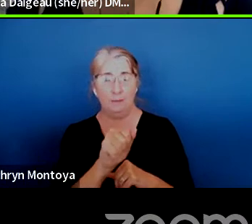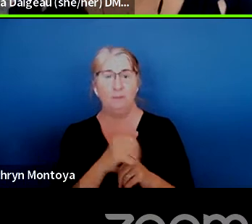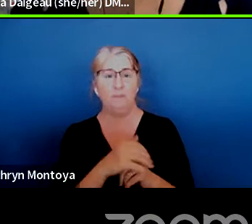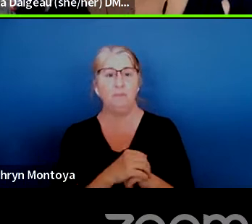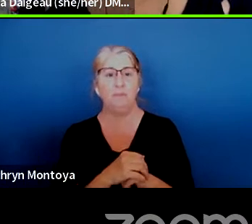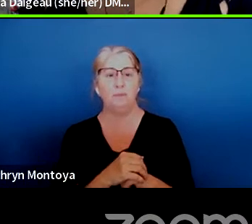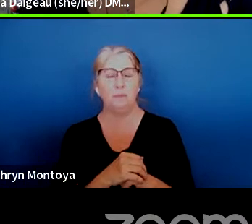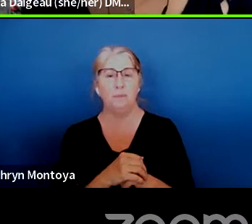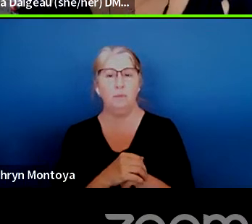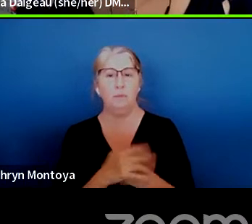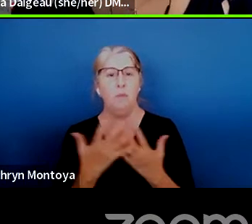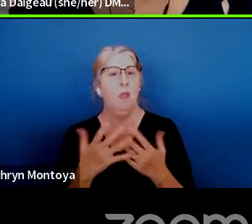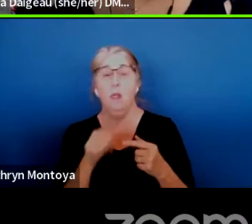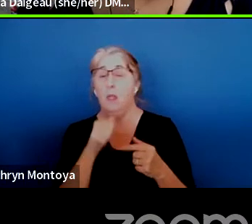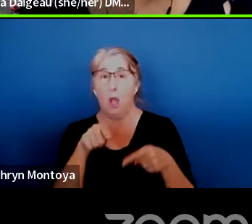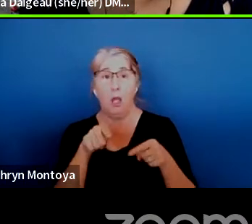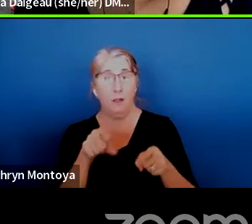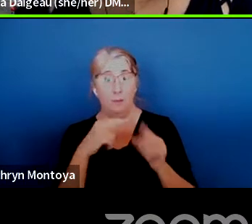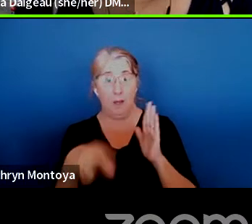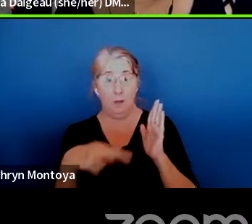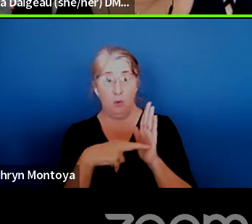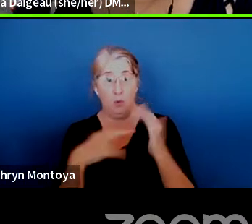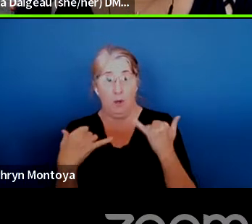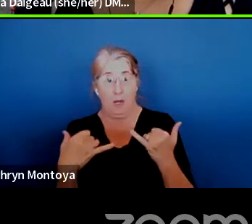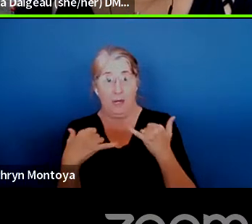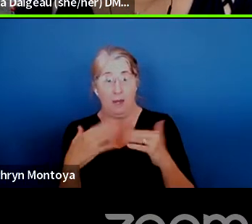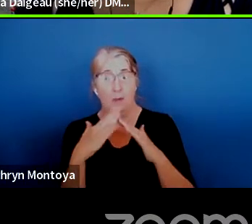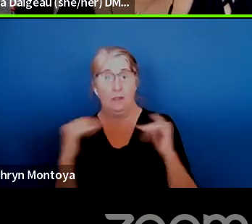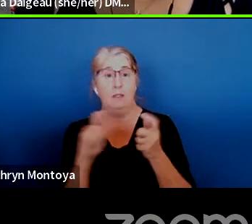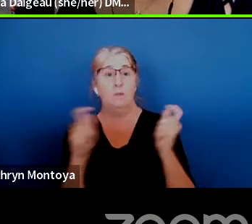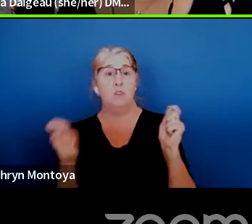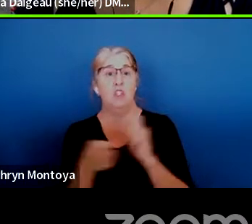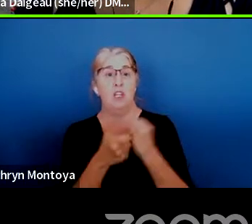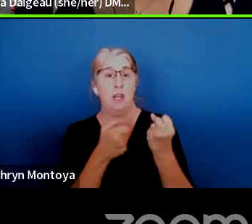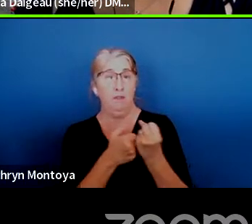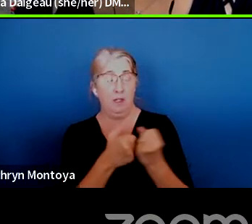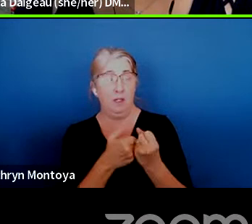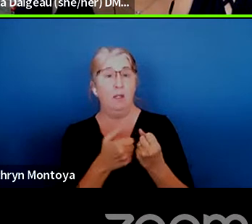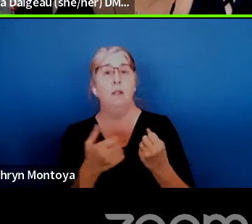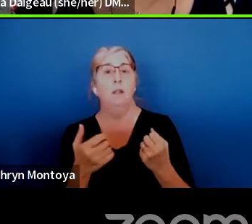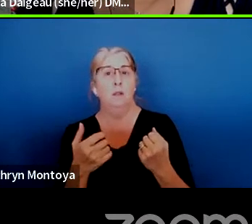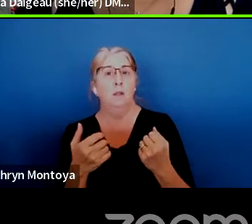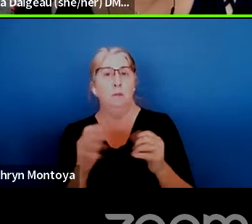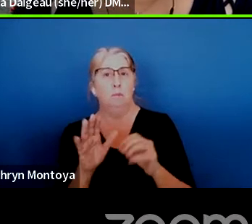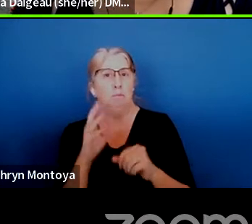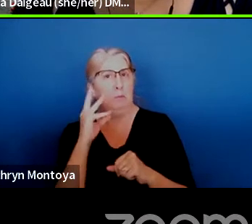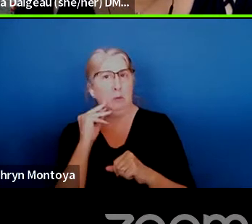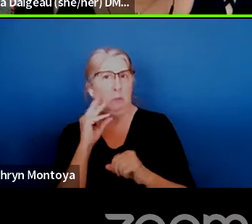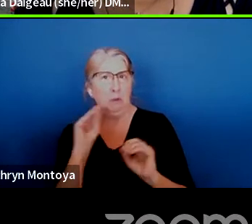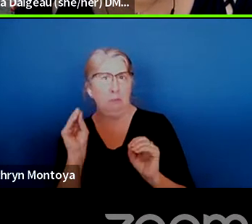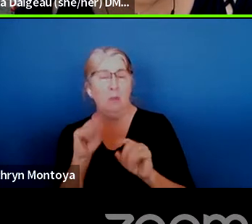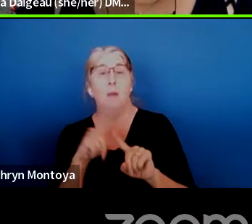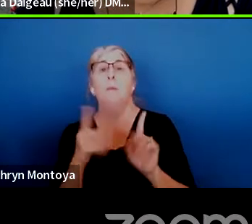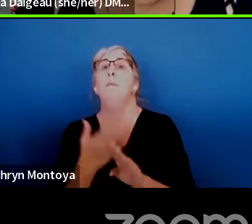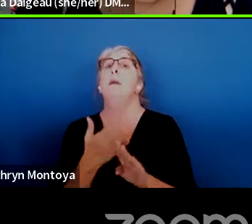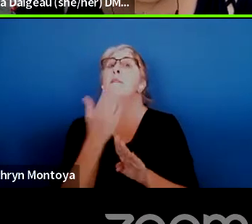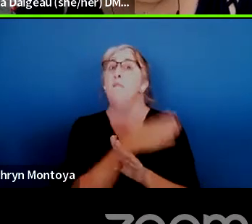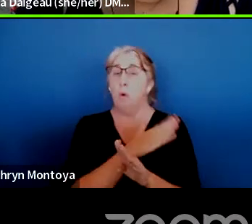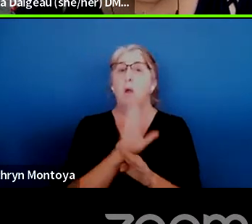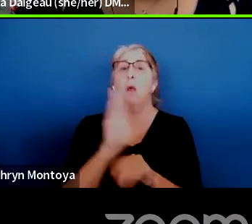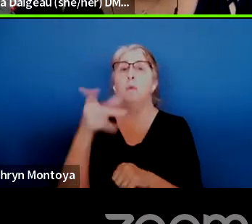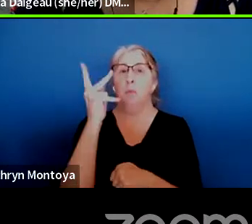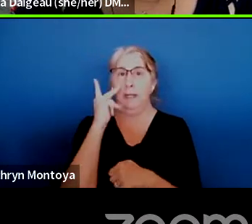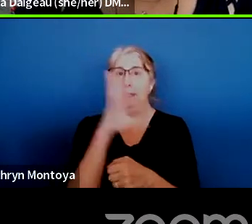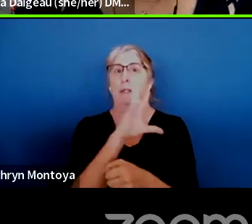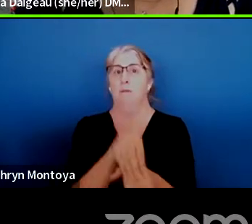So not in my current role as systems change advocate, but before this role, I've always, as I said, been very politically active,